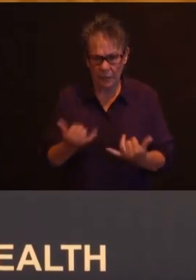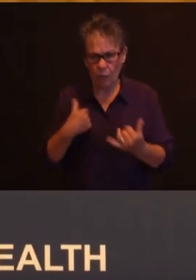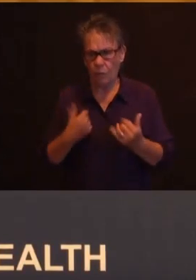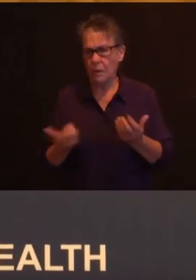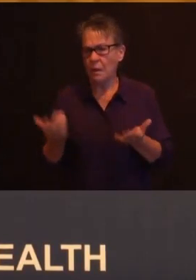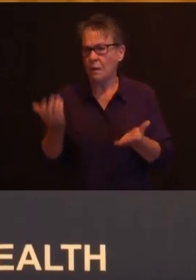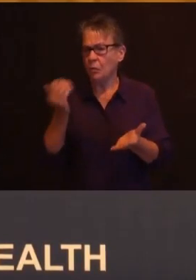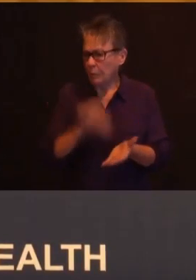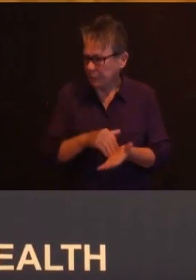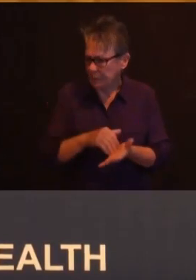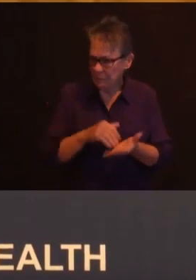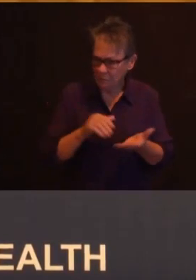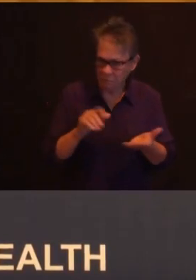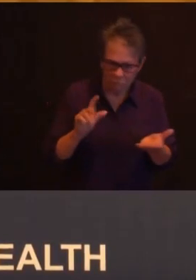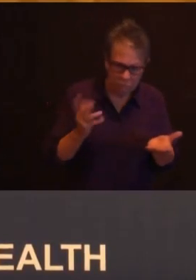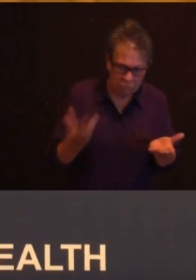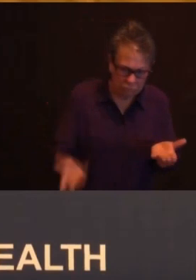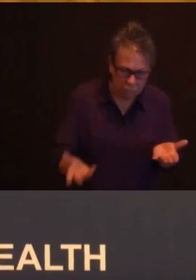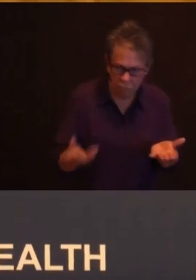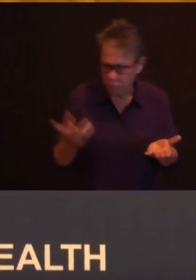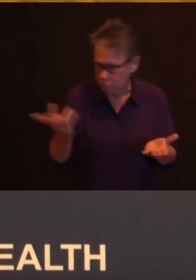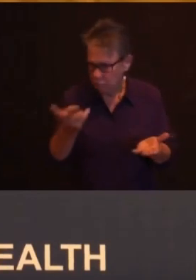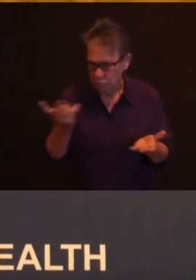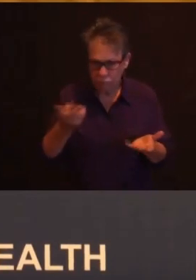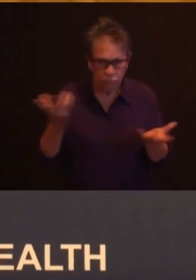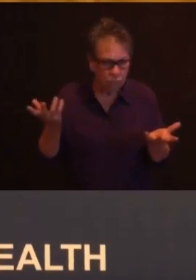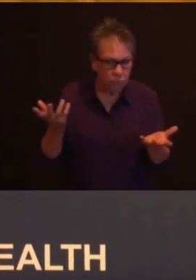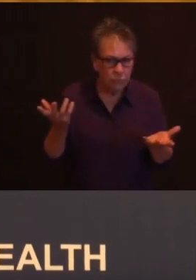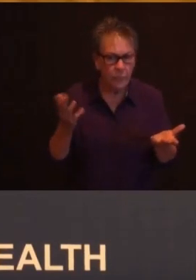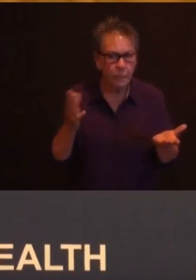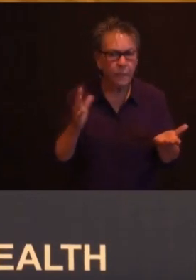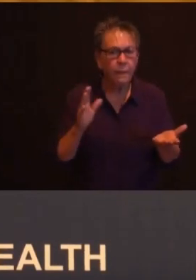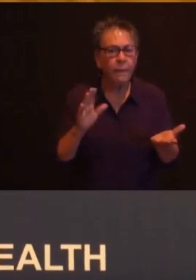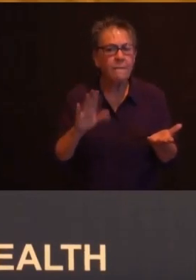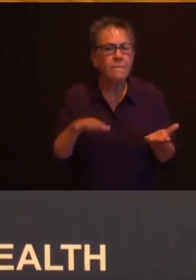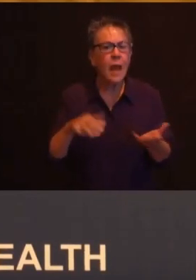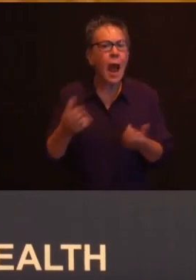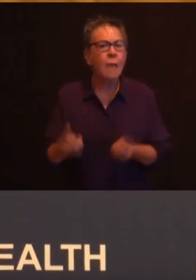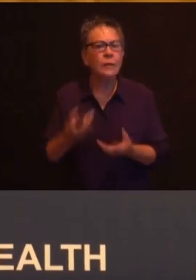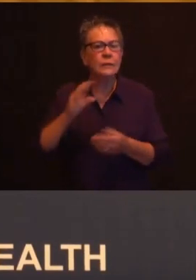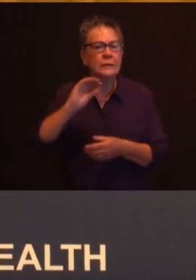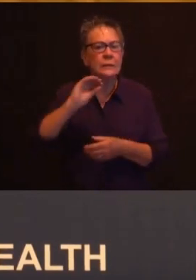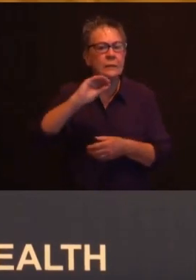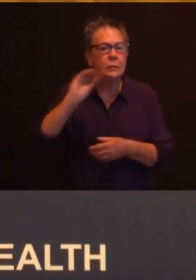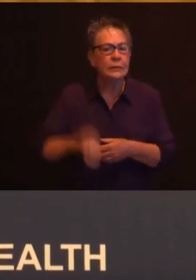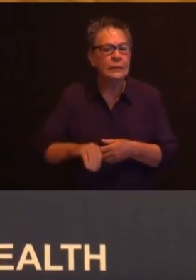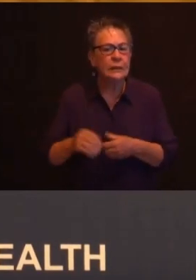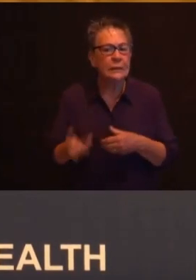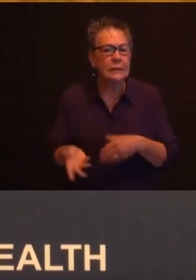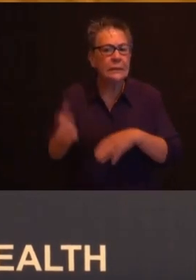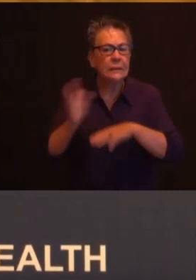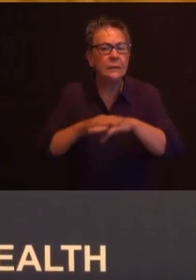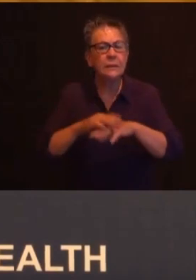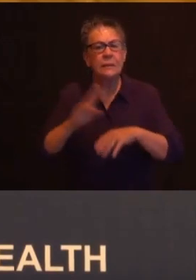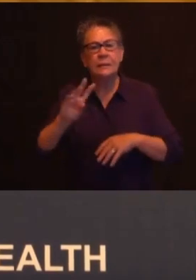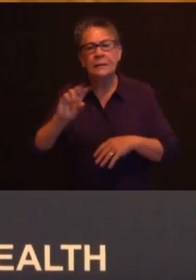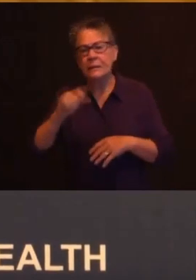how much of this is related to stage 2, how much of it is related to hotspots. I don't know that we know, but it's a